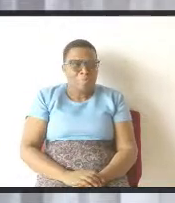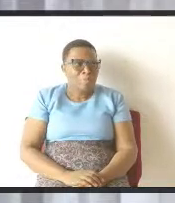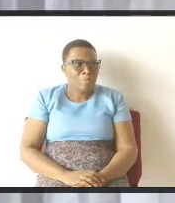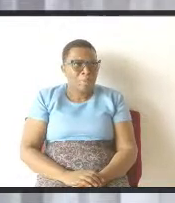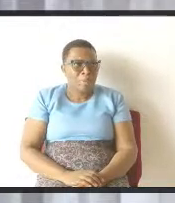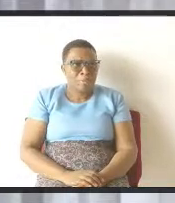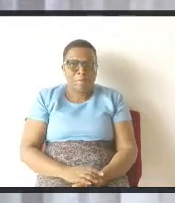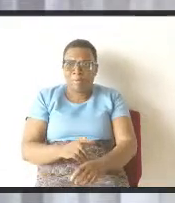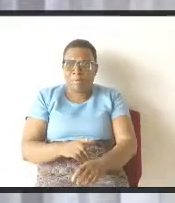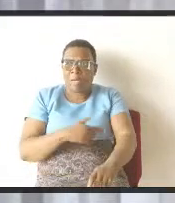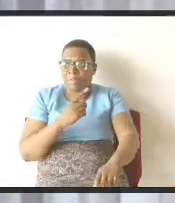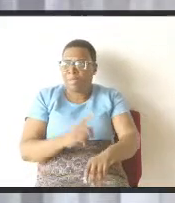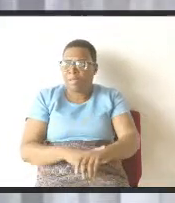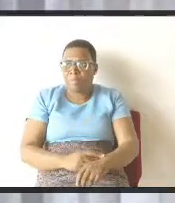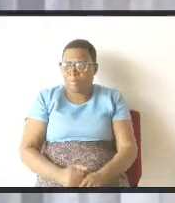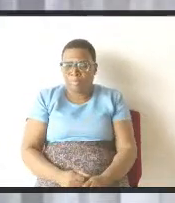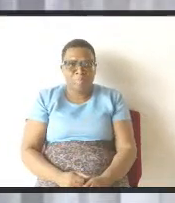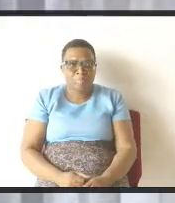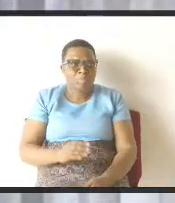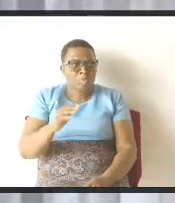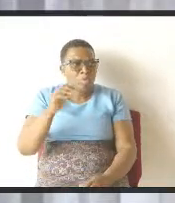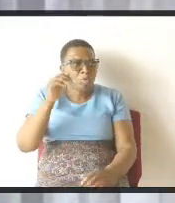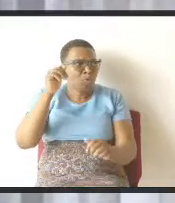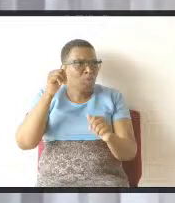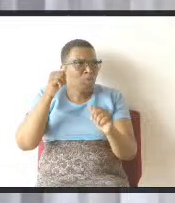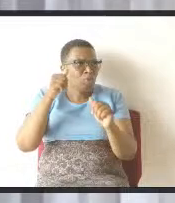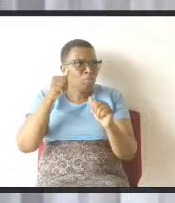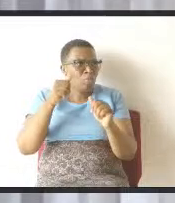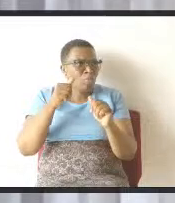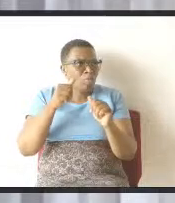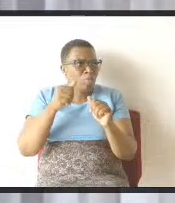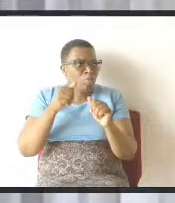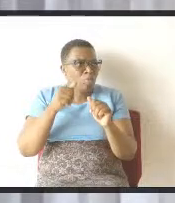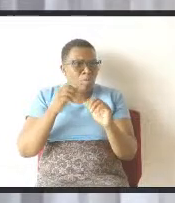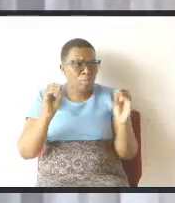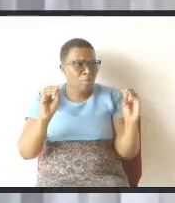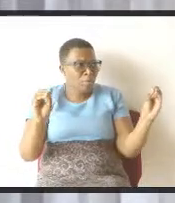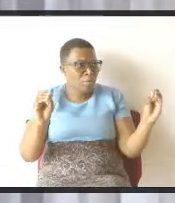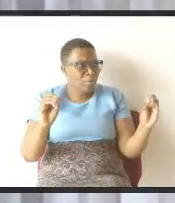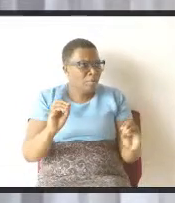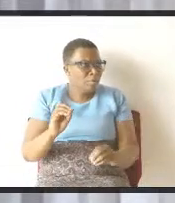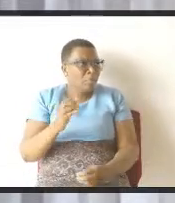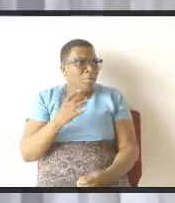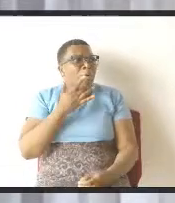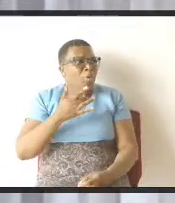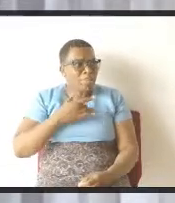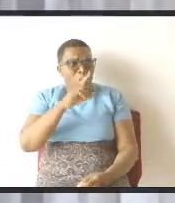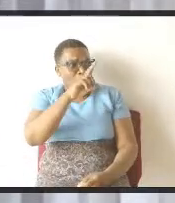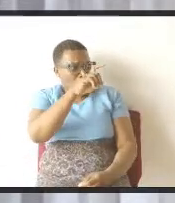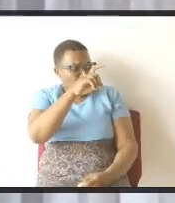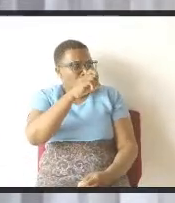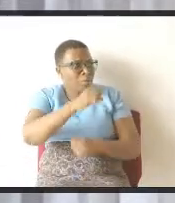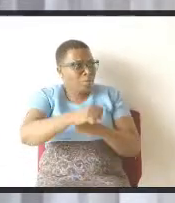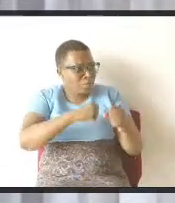impact he made on so many lives. And that celebration will